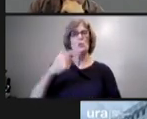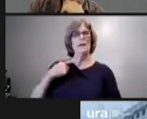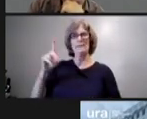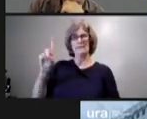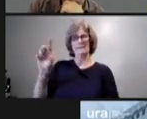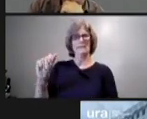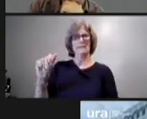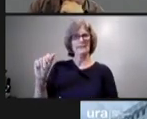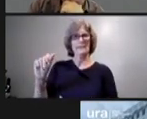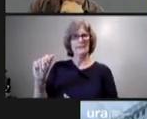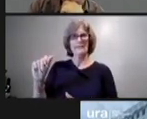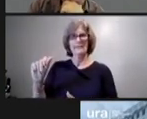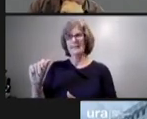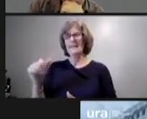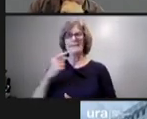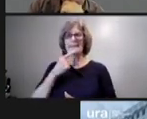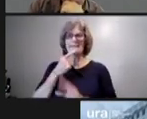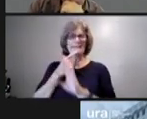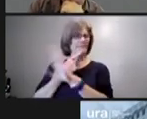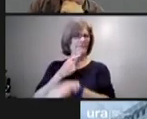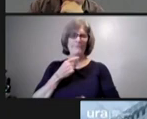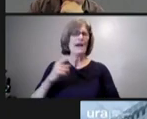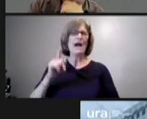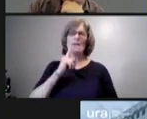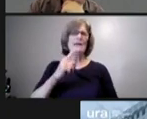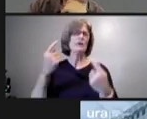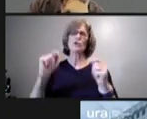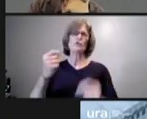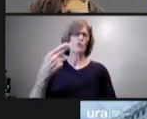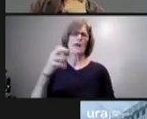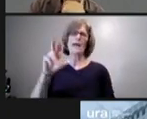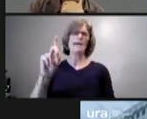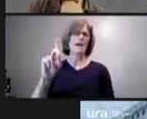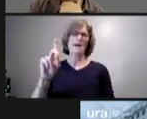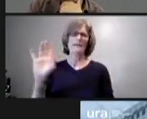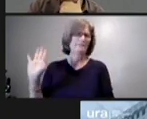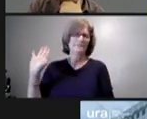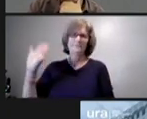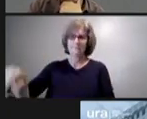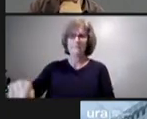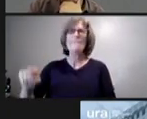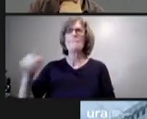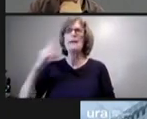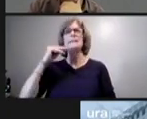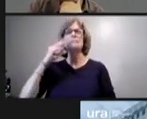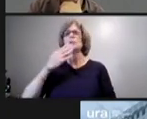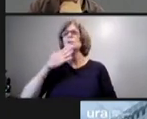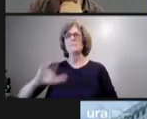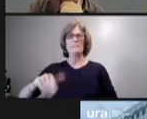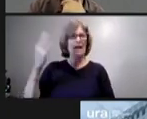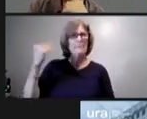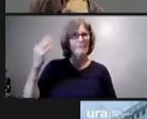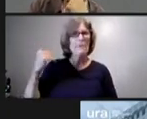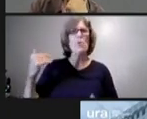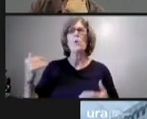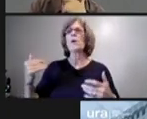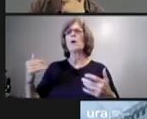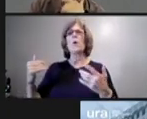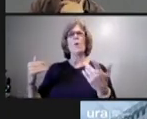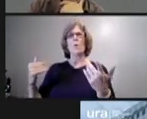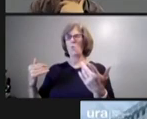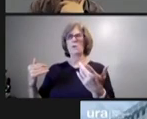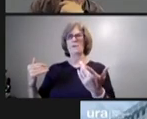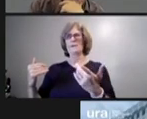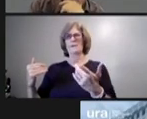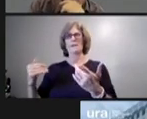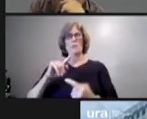even trying to get into the federally funded housing because of previous experiences, because of just the knowledge base of